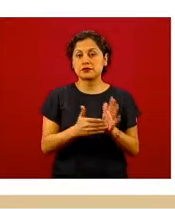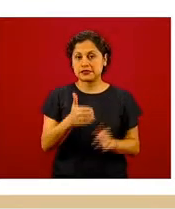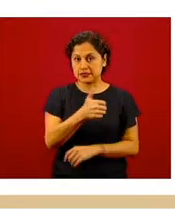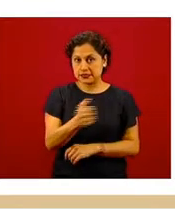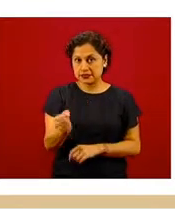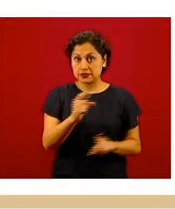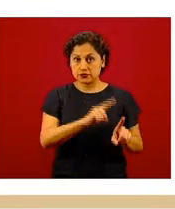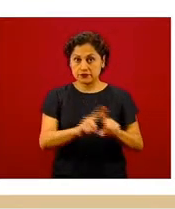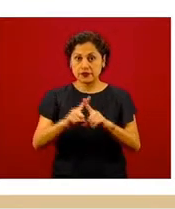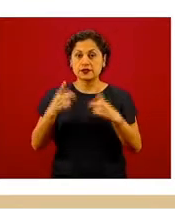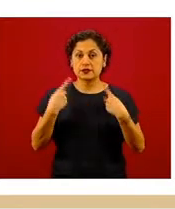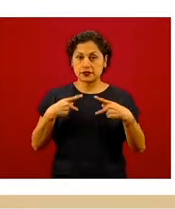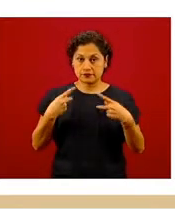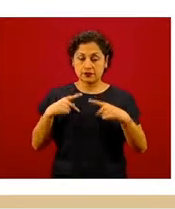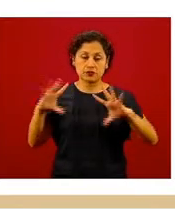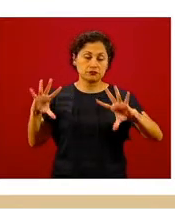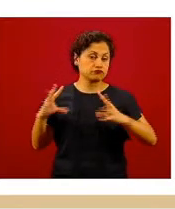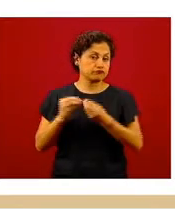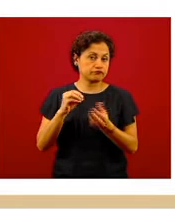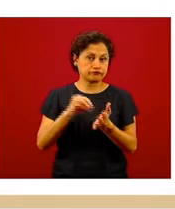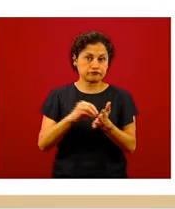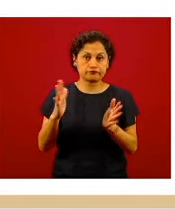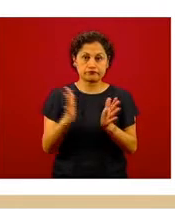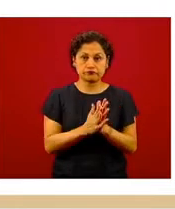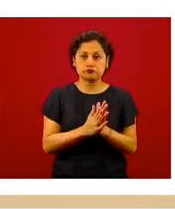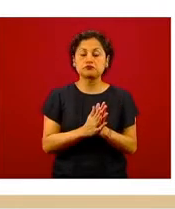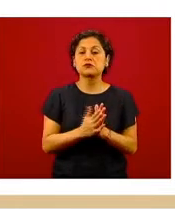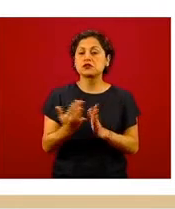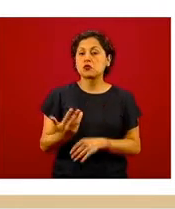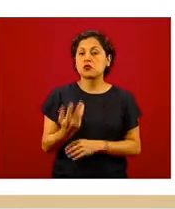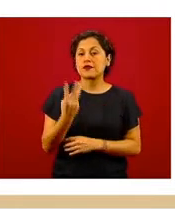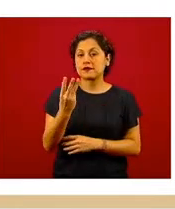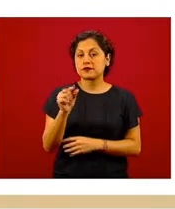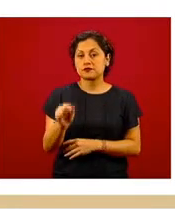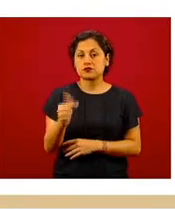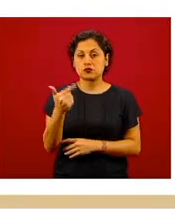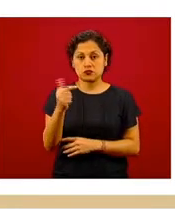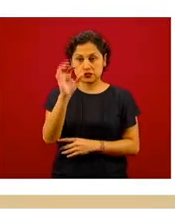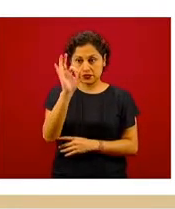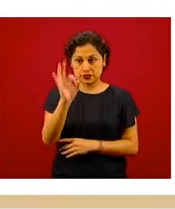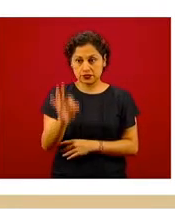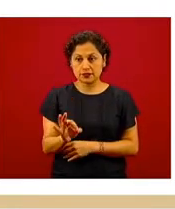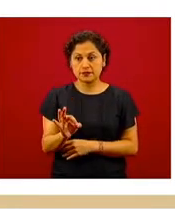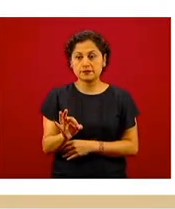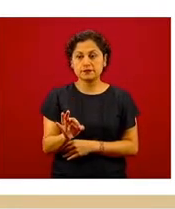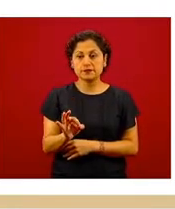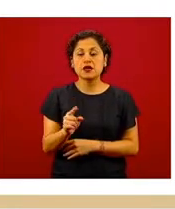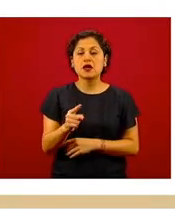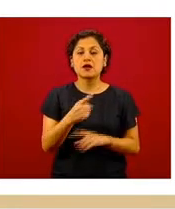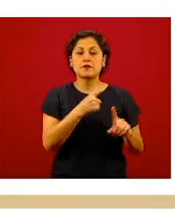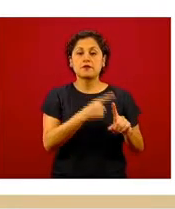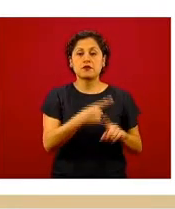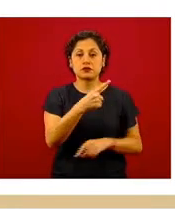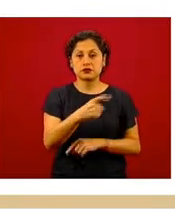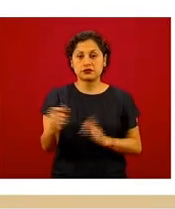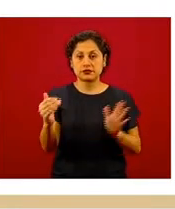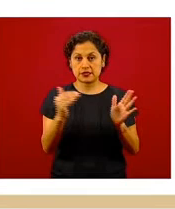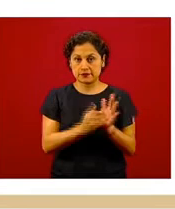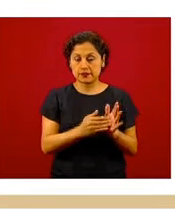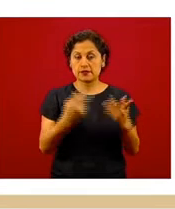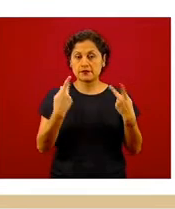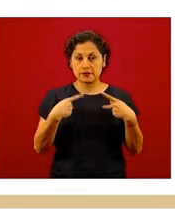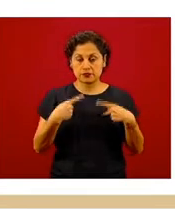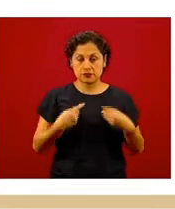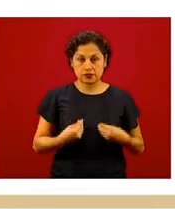those 68,620 cases. And so now an incidence rate of 53.7 per 100,000